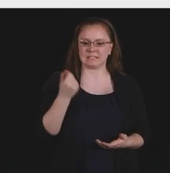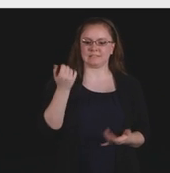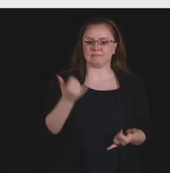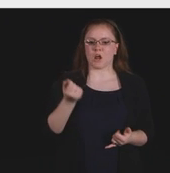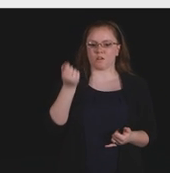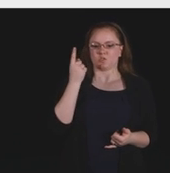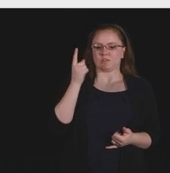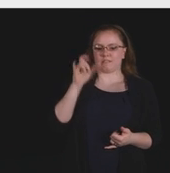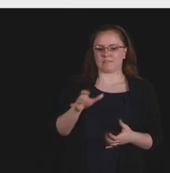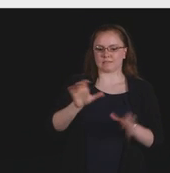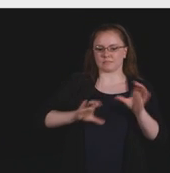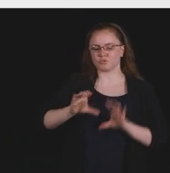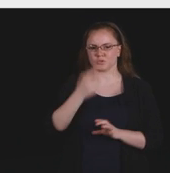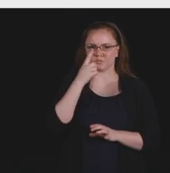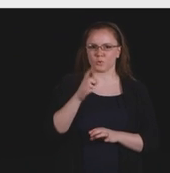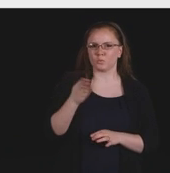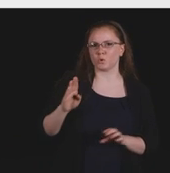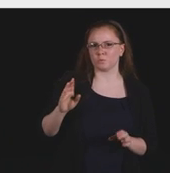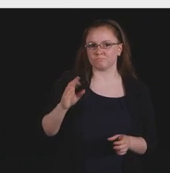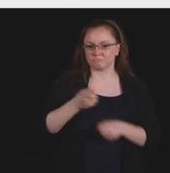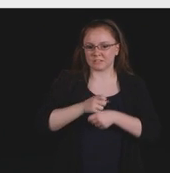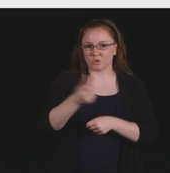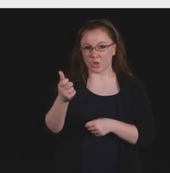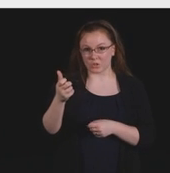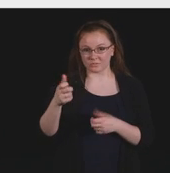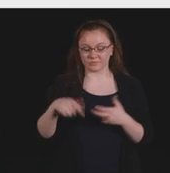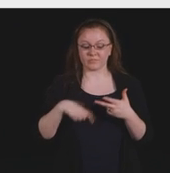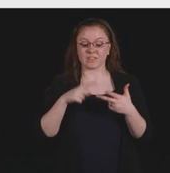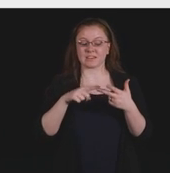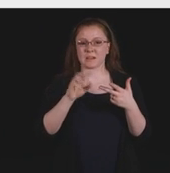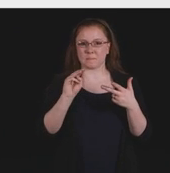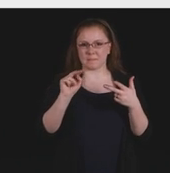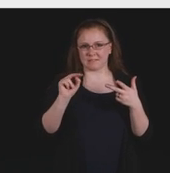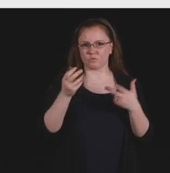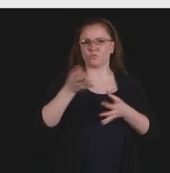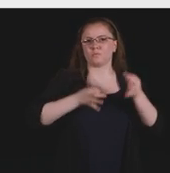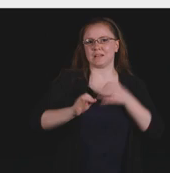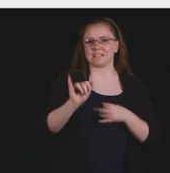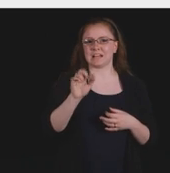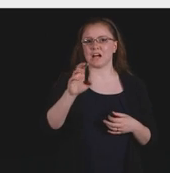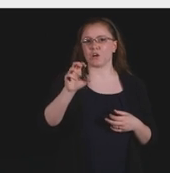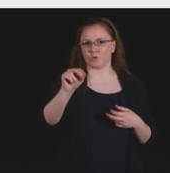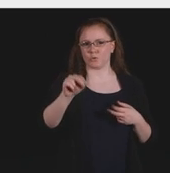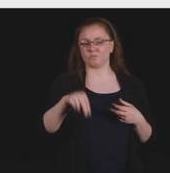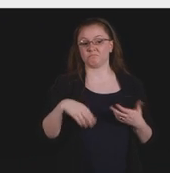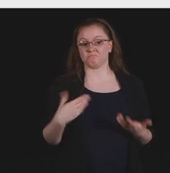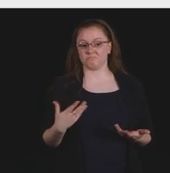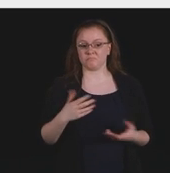made orange pigments. I'm sure you know, OSU was very, very happy.